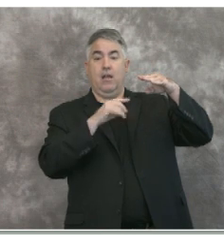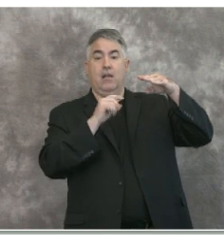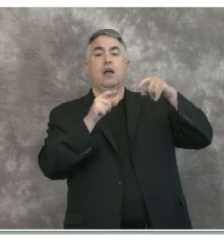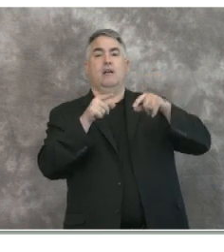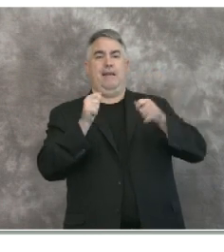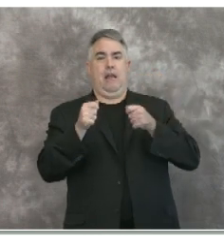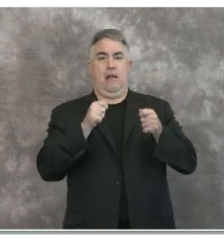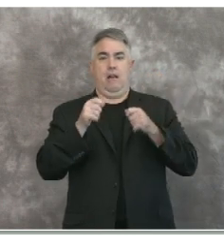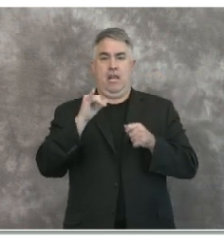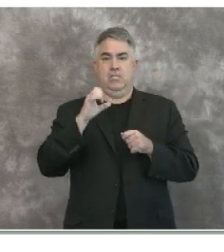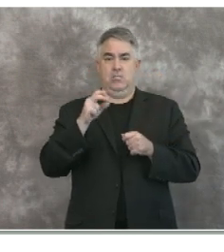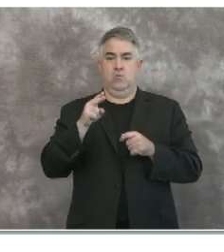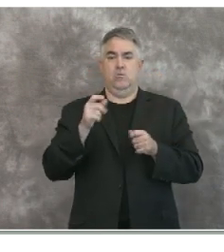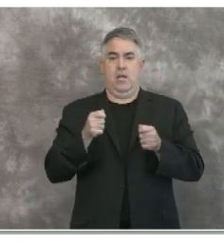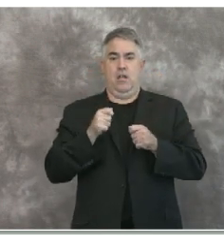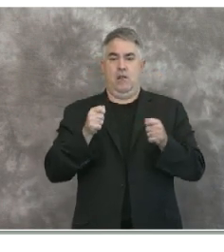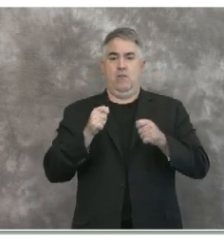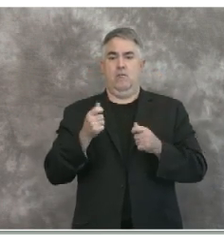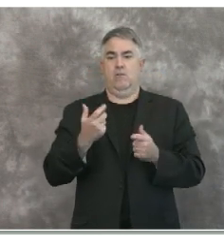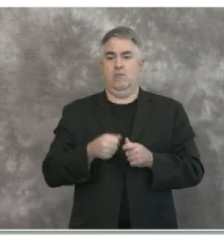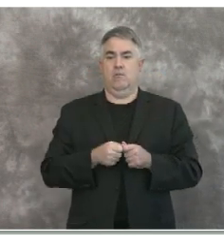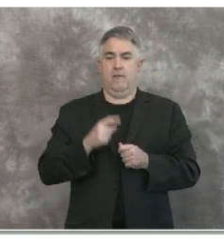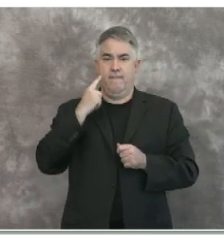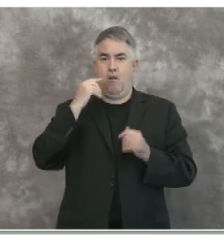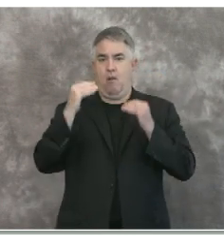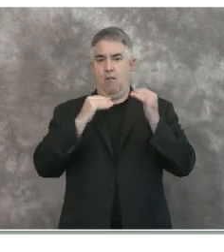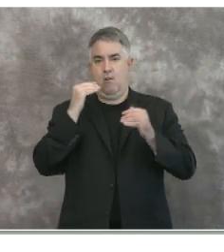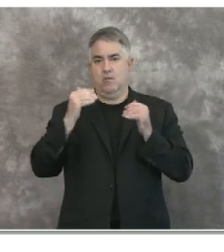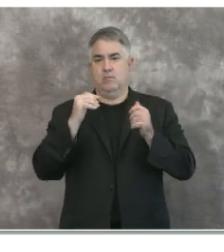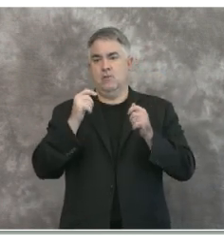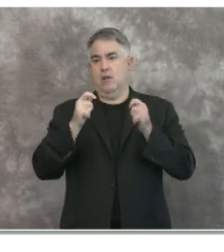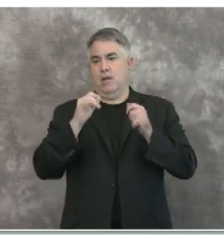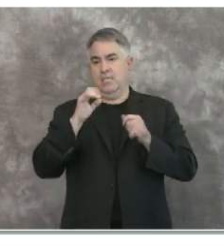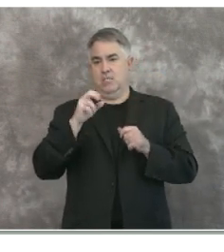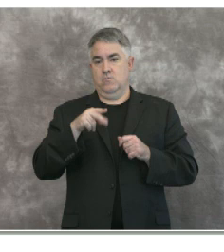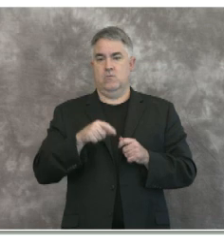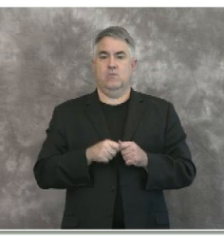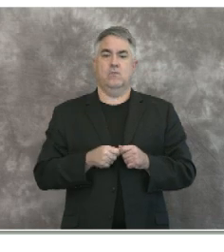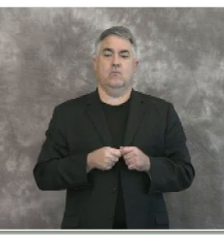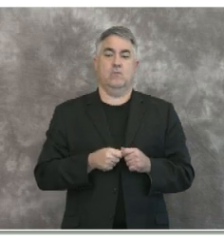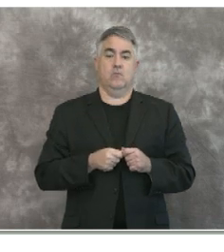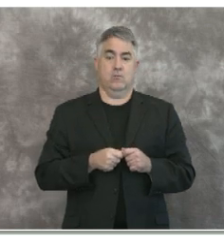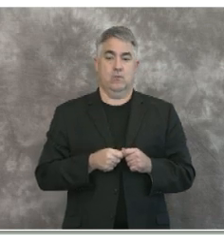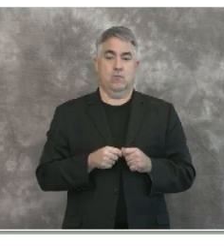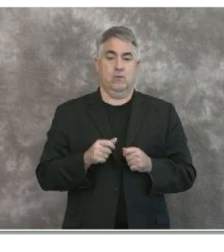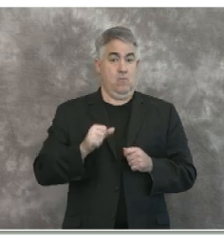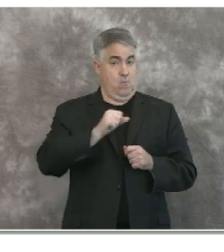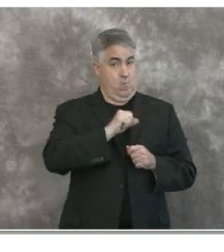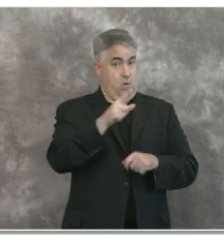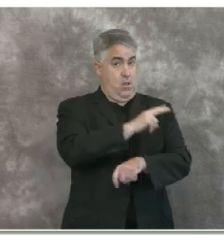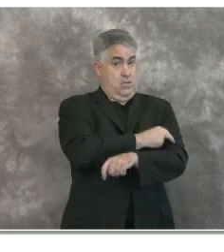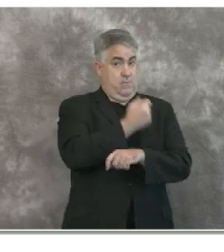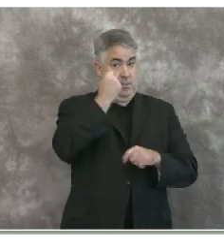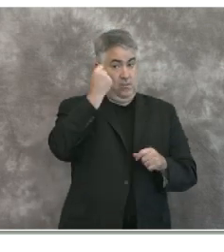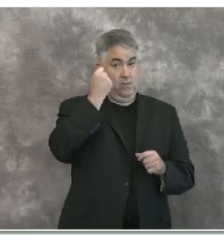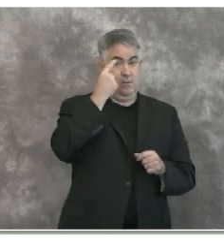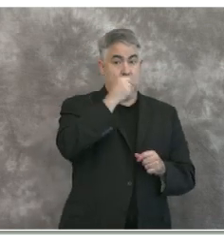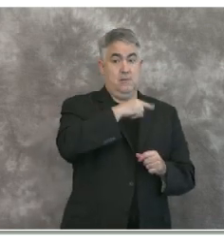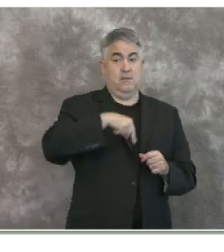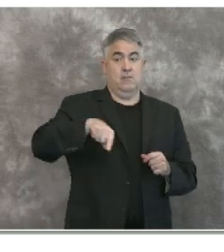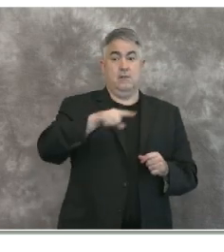number of adult ICU beds currently on site at all of our hospitals. This includes staffed and